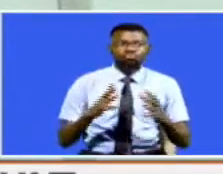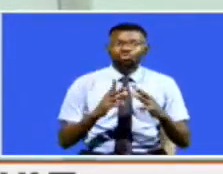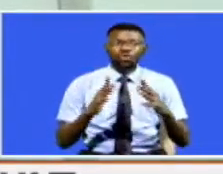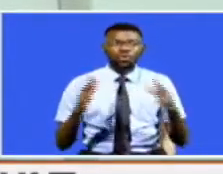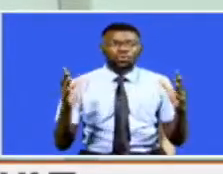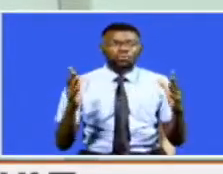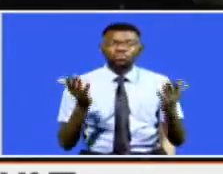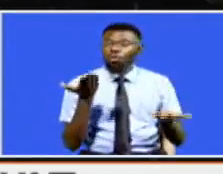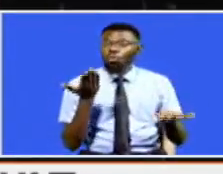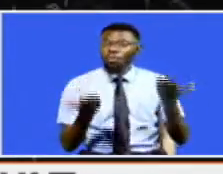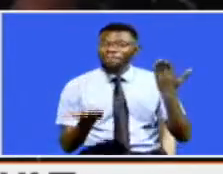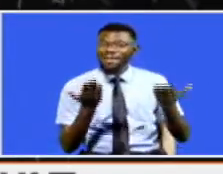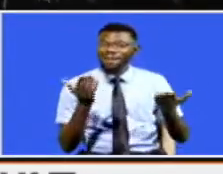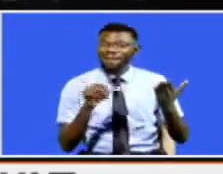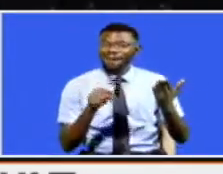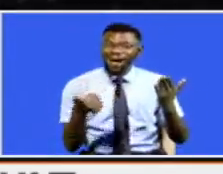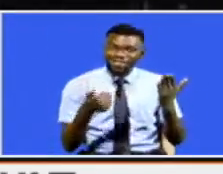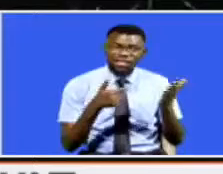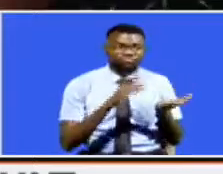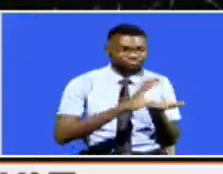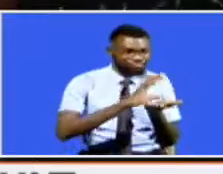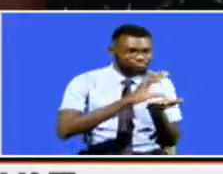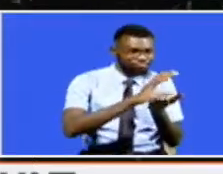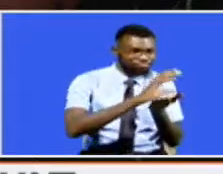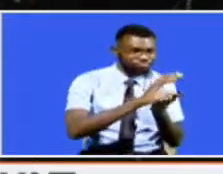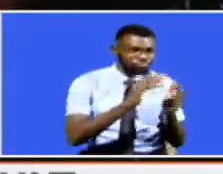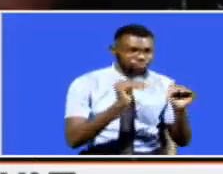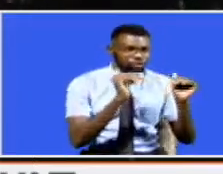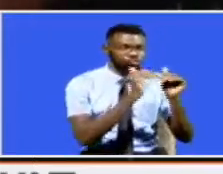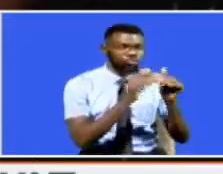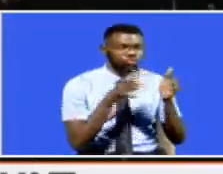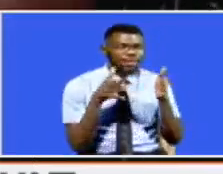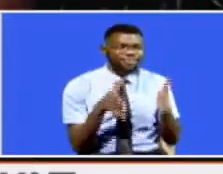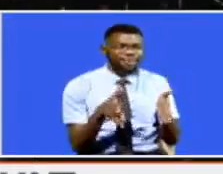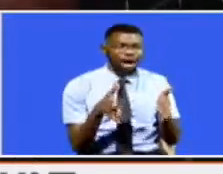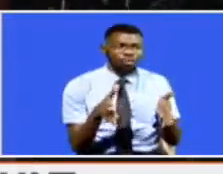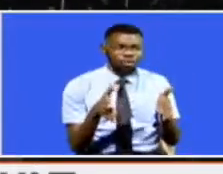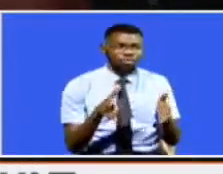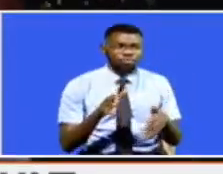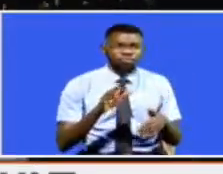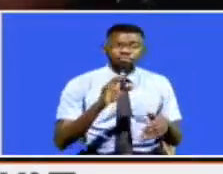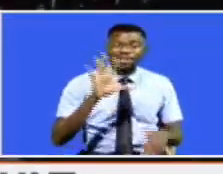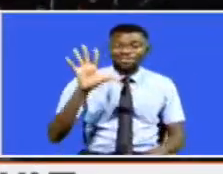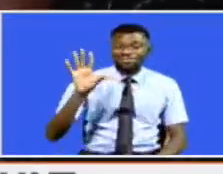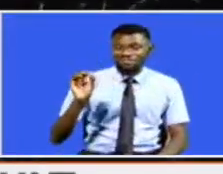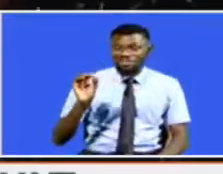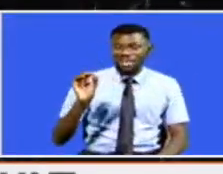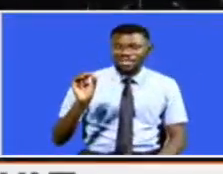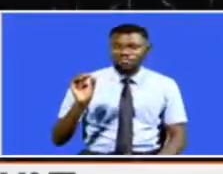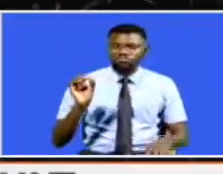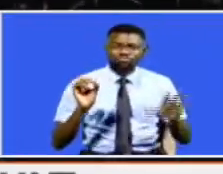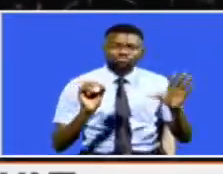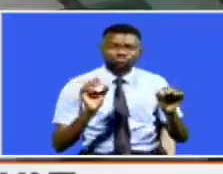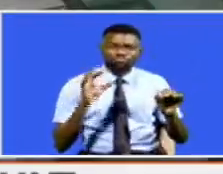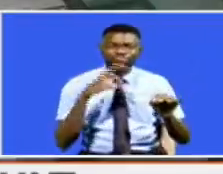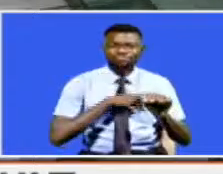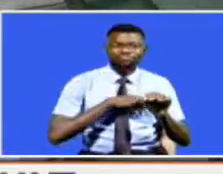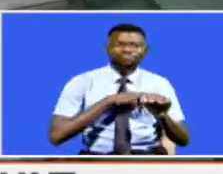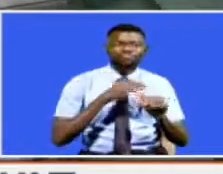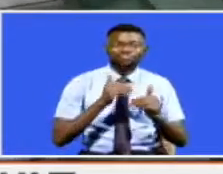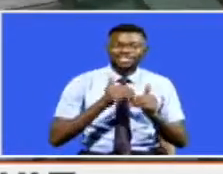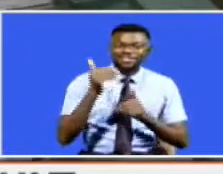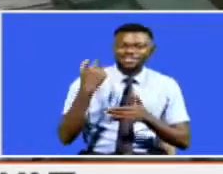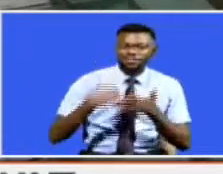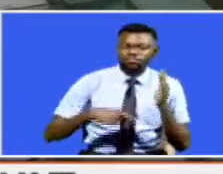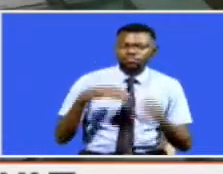In comparison to other subsidiaries, Equity Bank Kenya is now evenly matched at 50-50 on profit after tax, while the profit